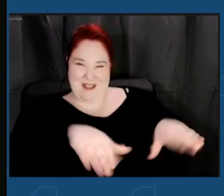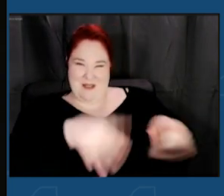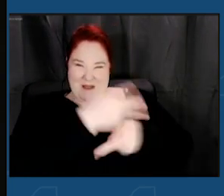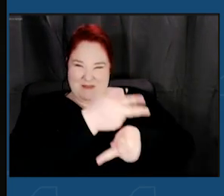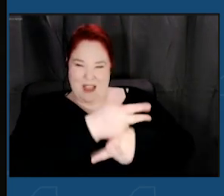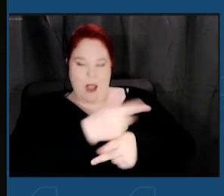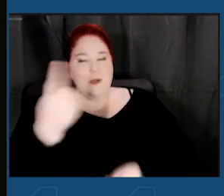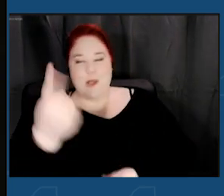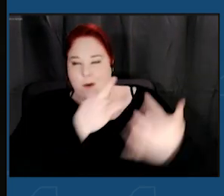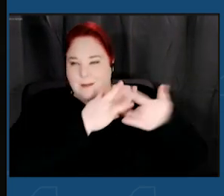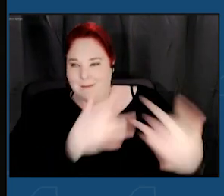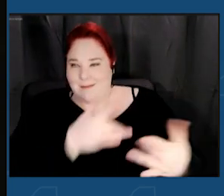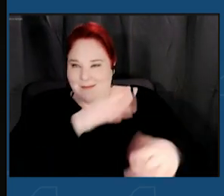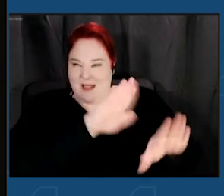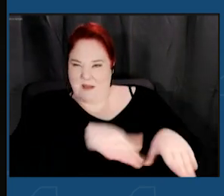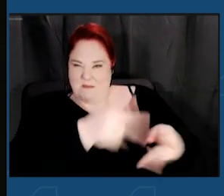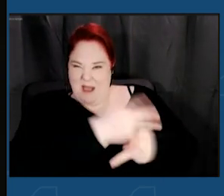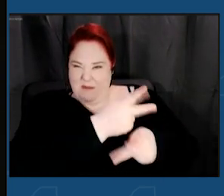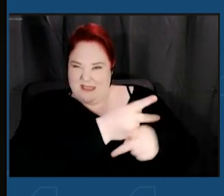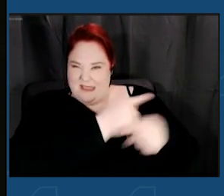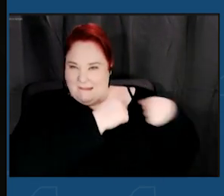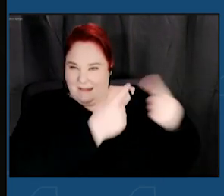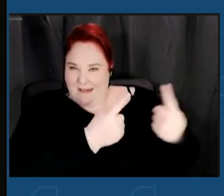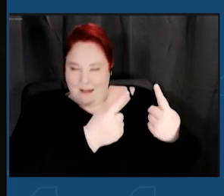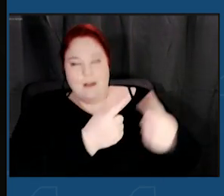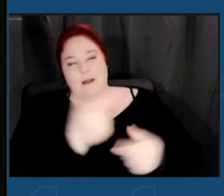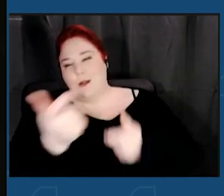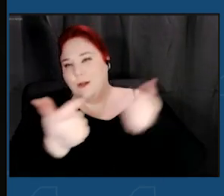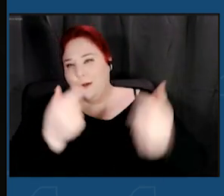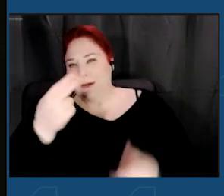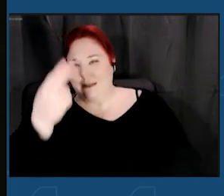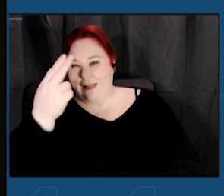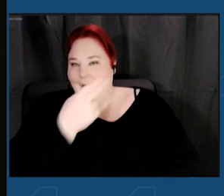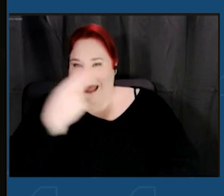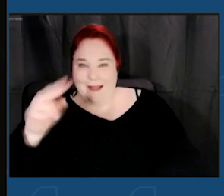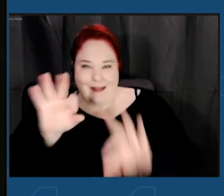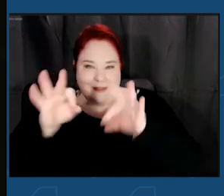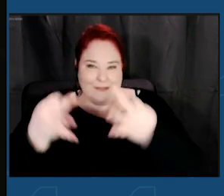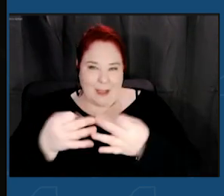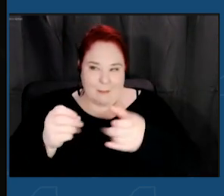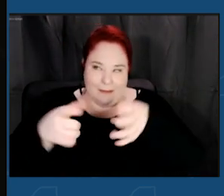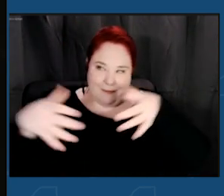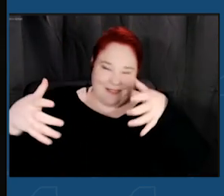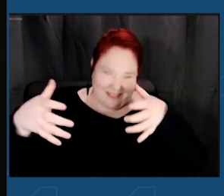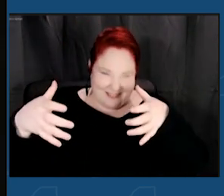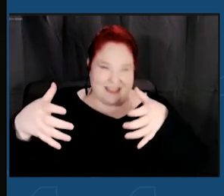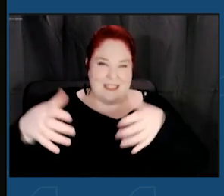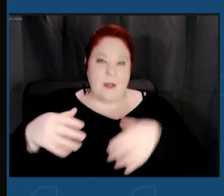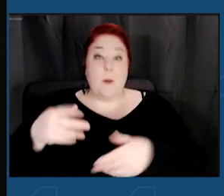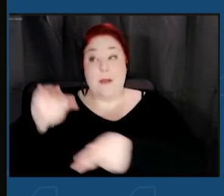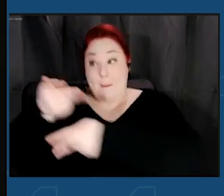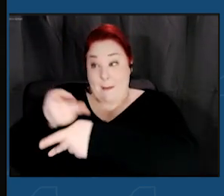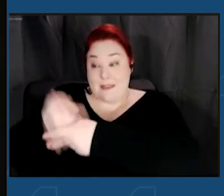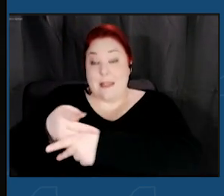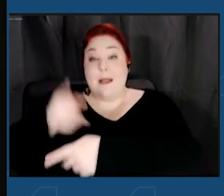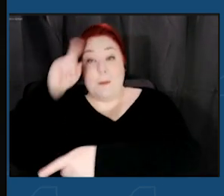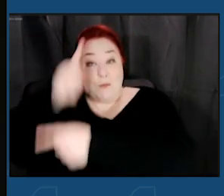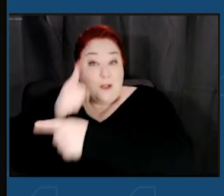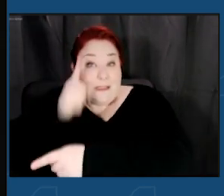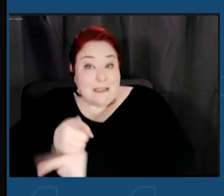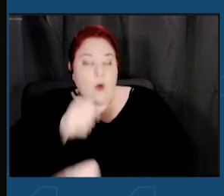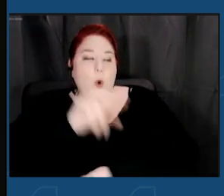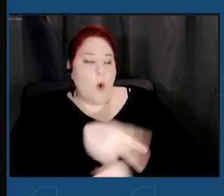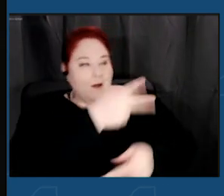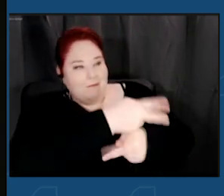babysitting, big Irish Catholic family in Western New York. It was either babysitting siblings or somebody else for 50 cents an